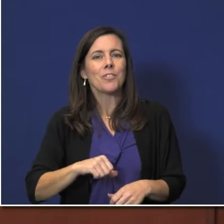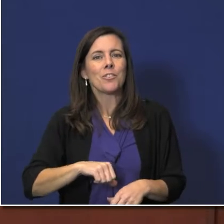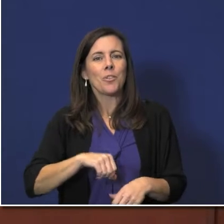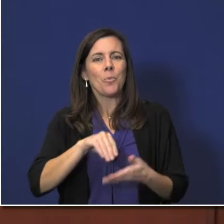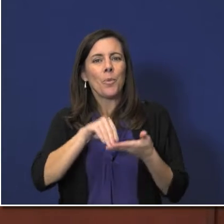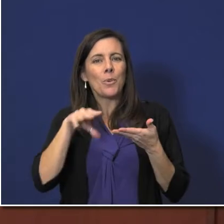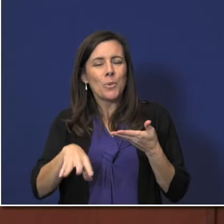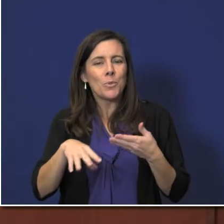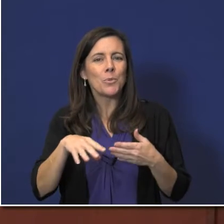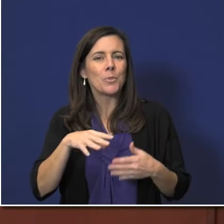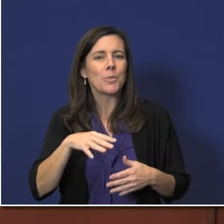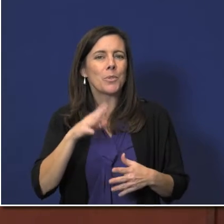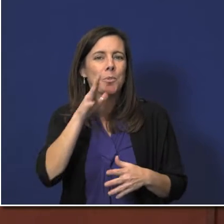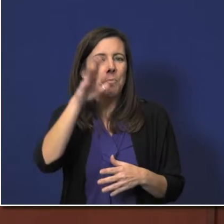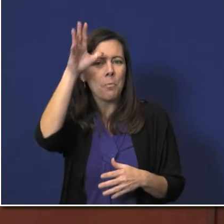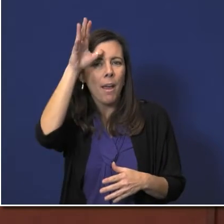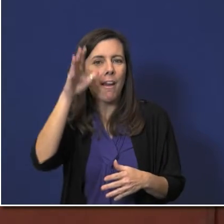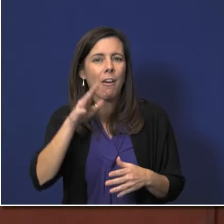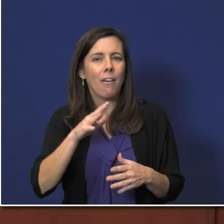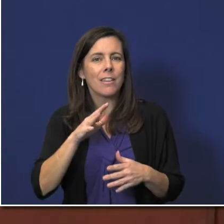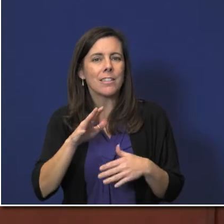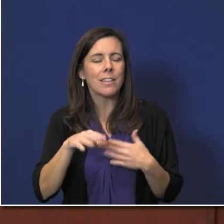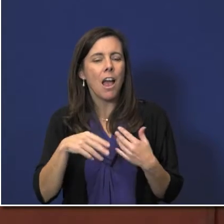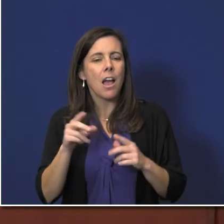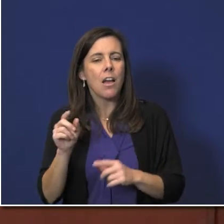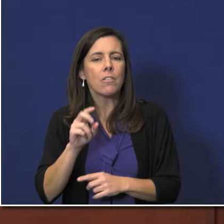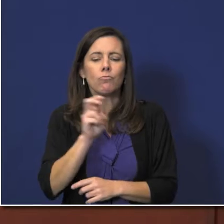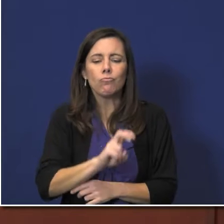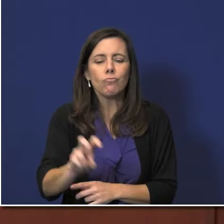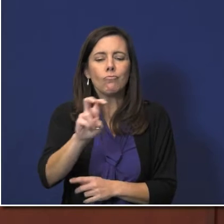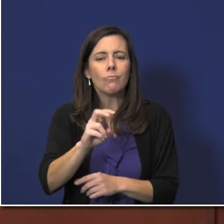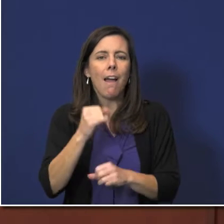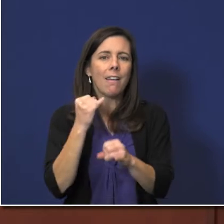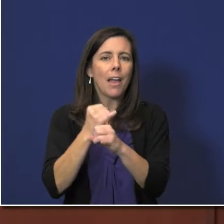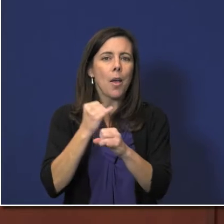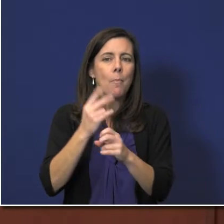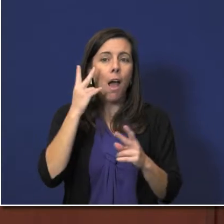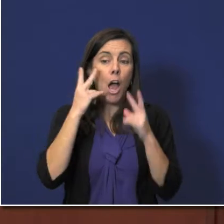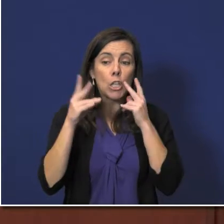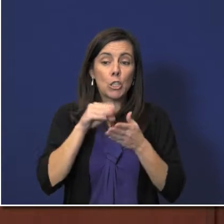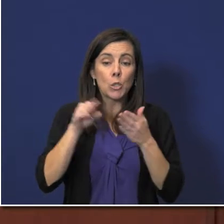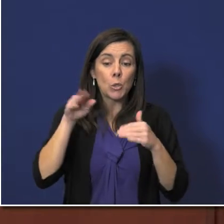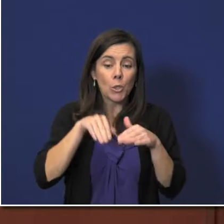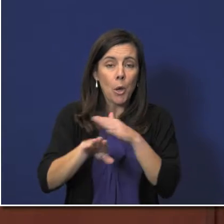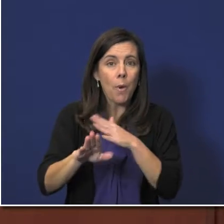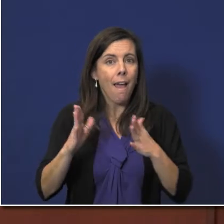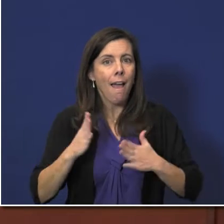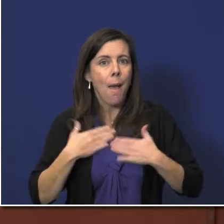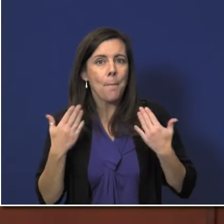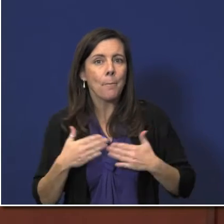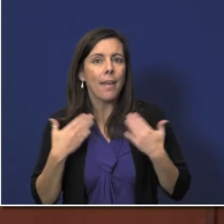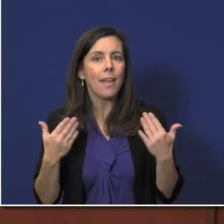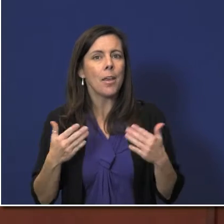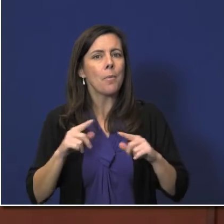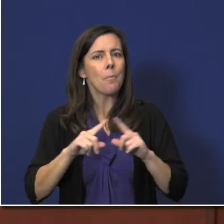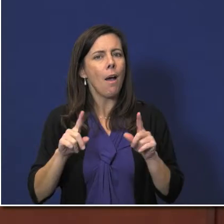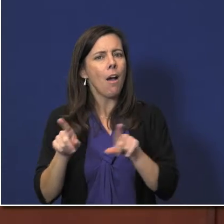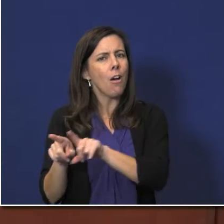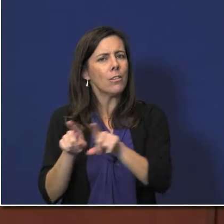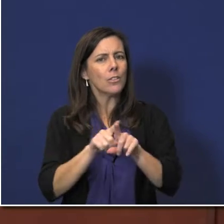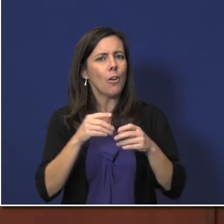the field. In touring campuses, I saw happy students in an environment constructed with safety measures in